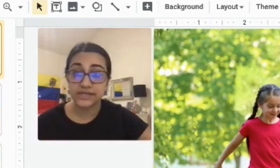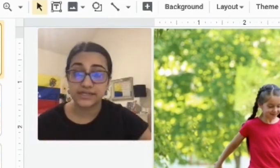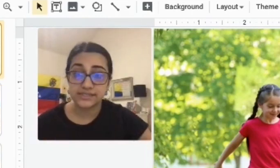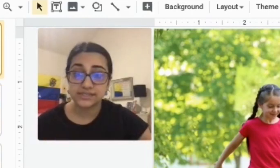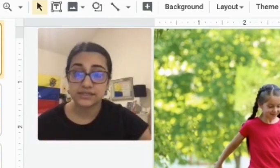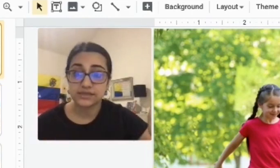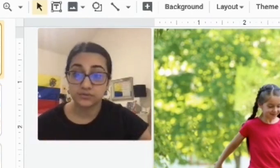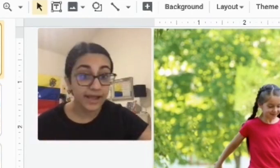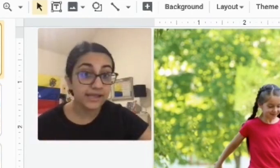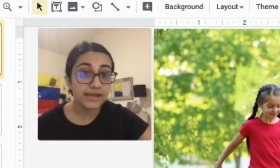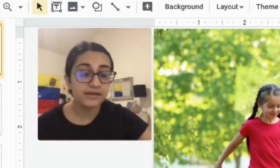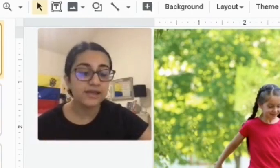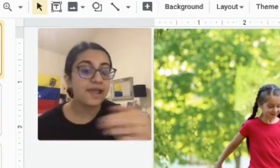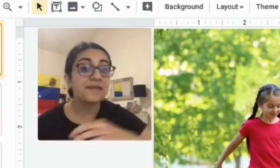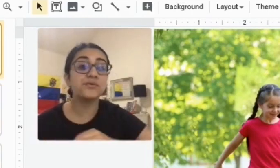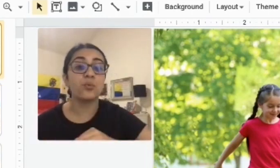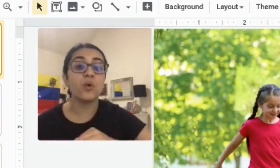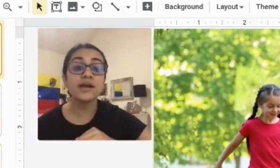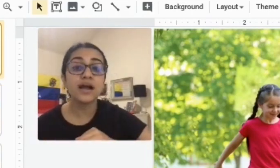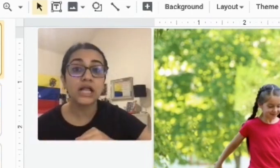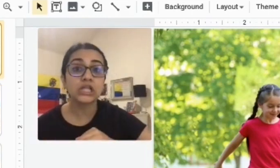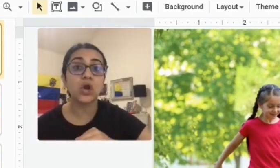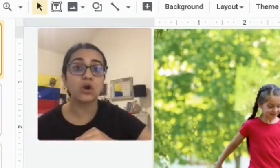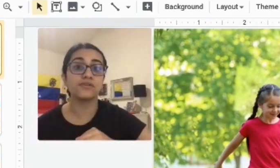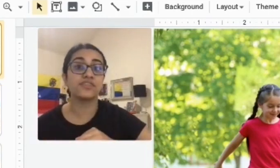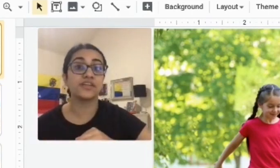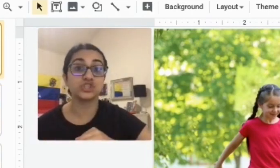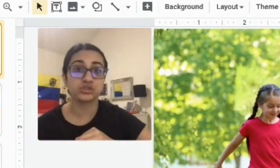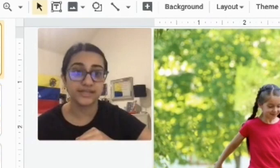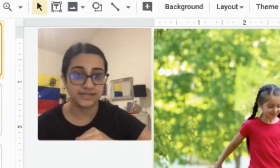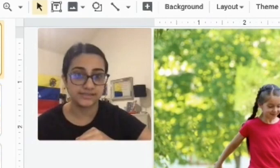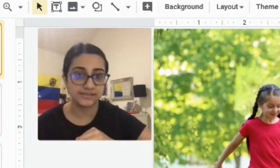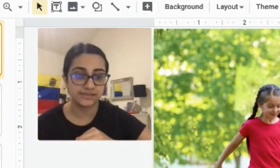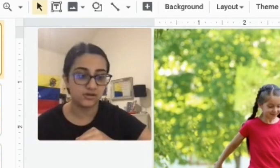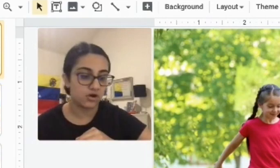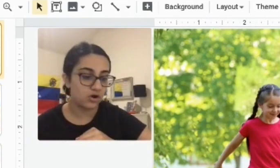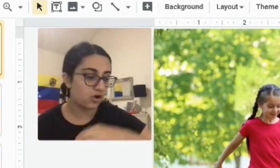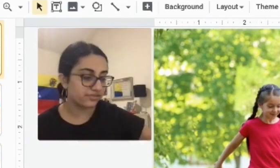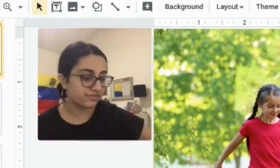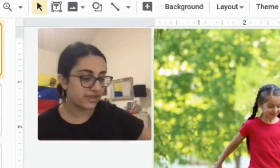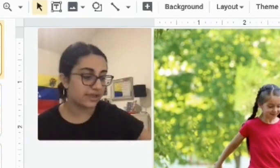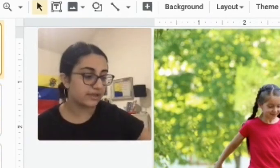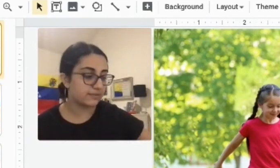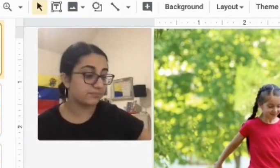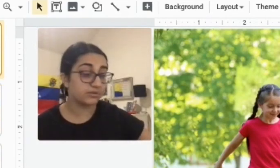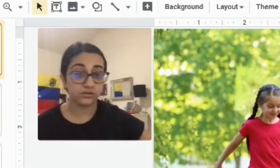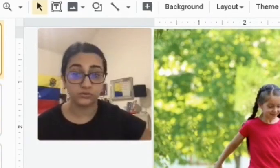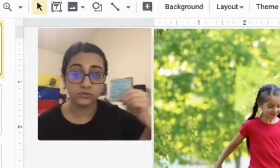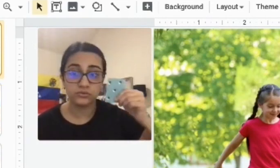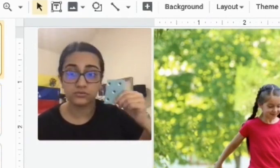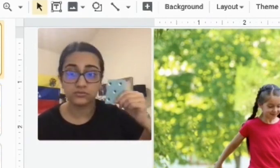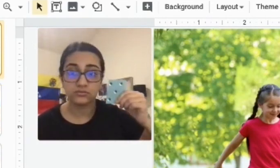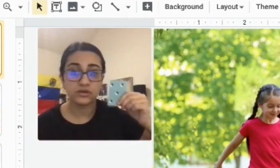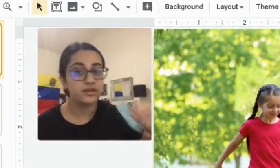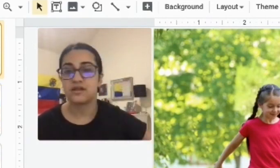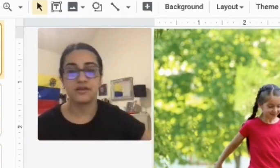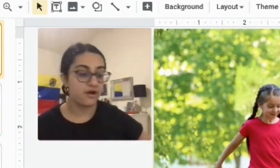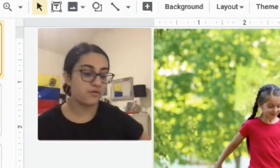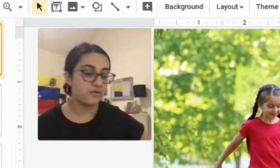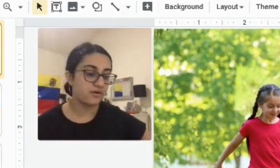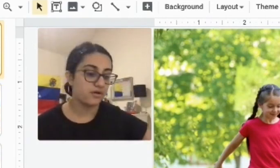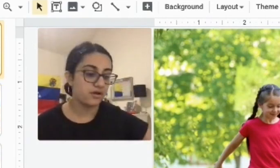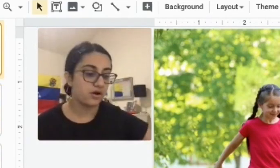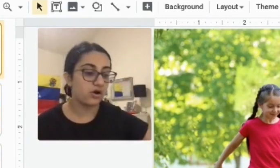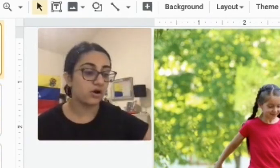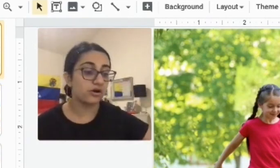are trees. Right? And what color are the trees? Are they blue?